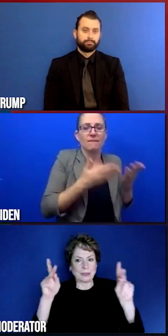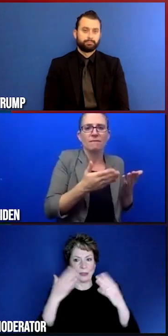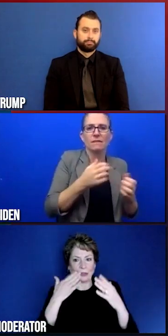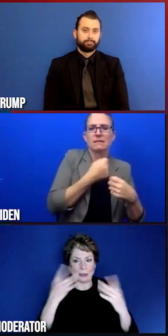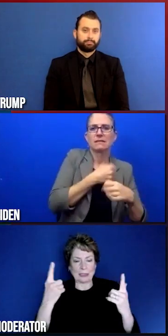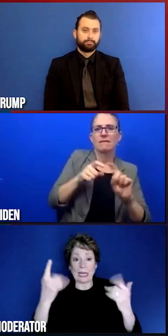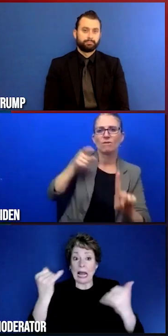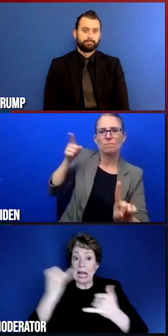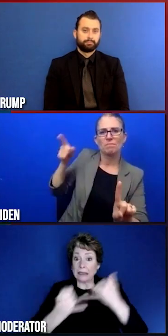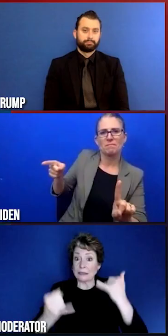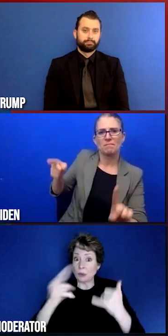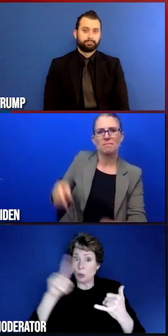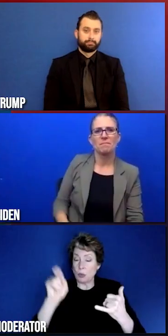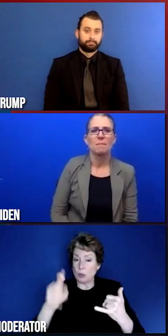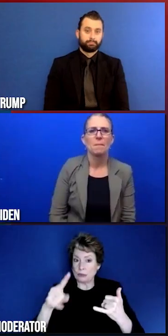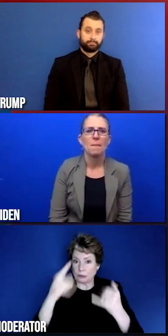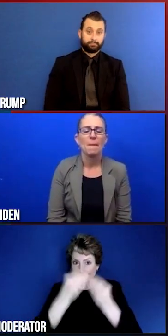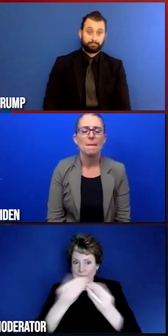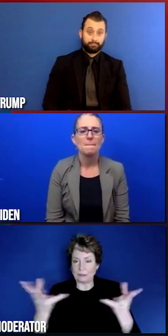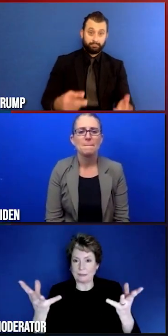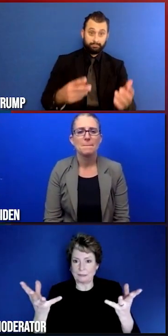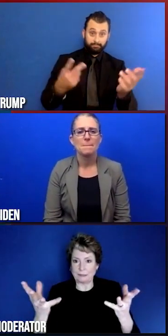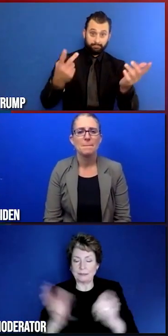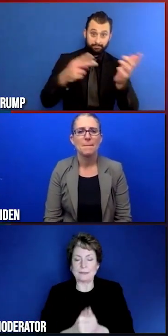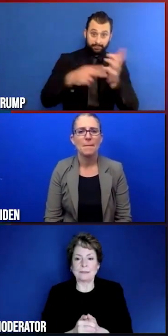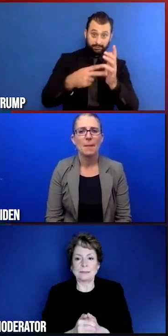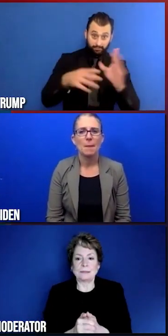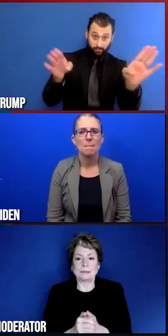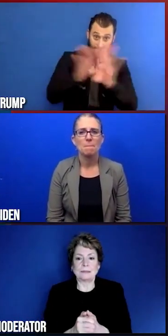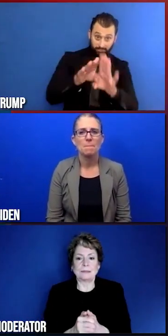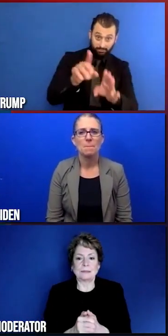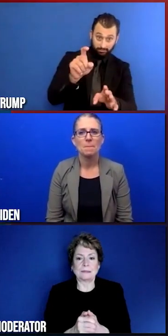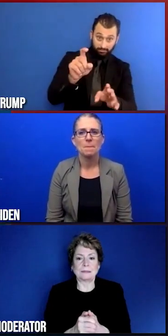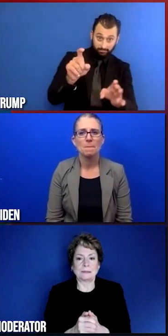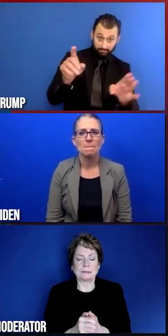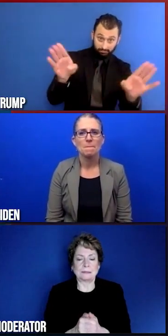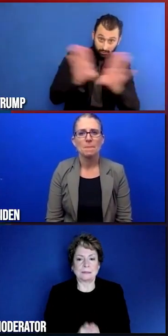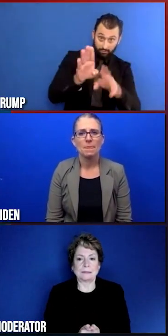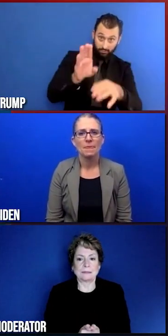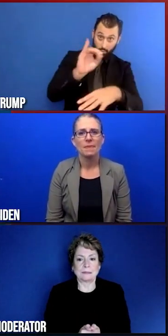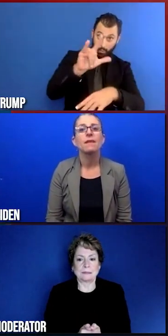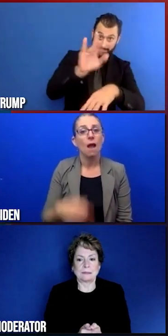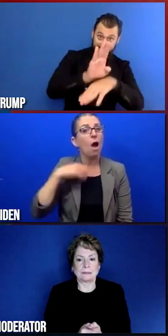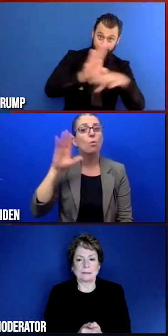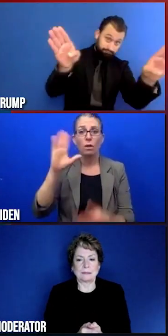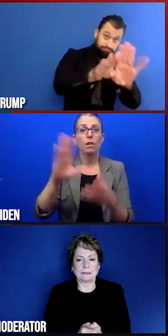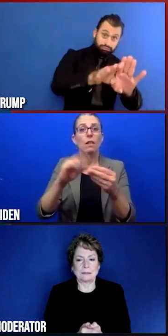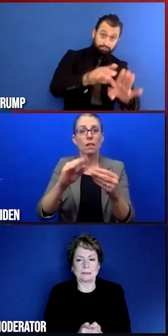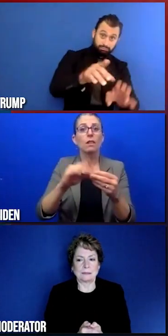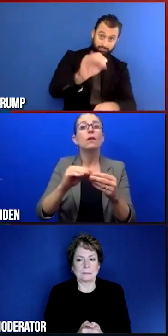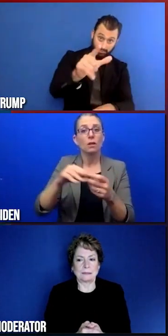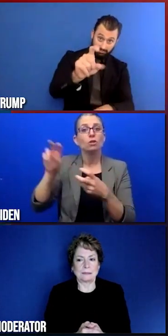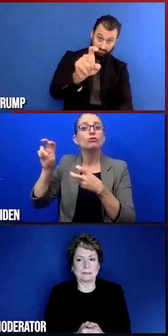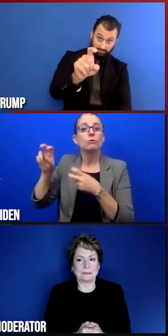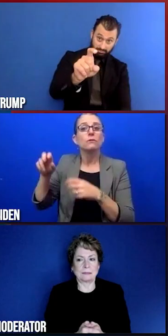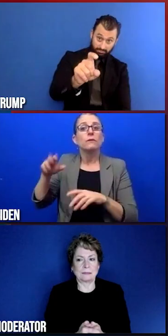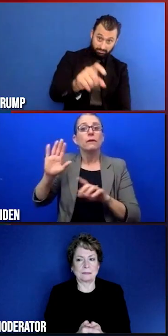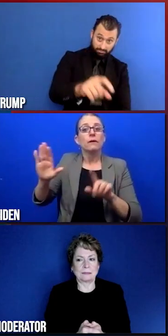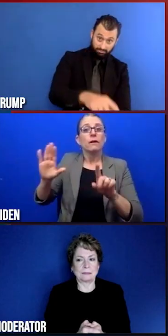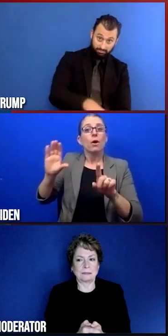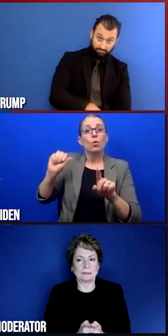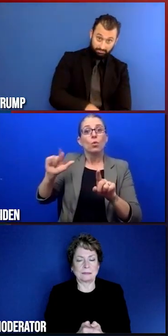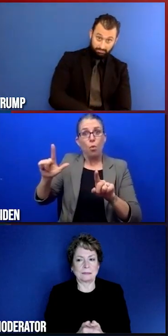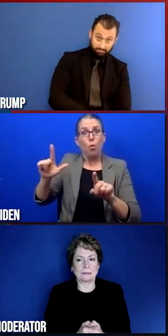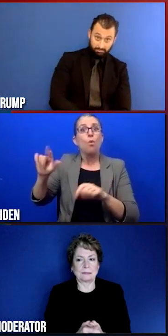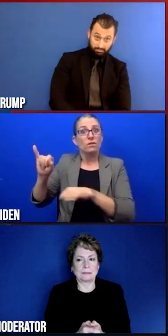falls. Would you close down the oil industry? By the way, I would transition from the oil industry, yes. Oh, I will that's transition. a big statement. It is a big statement. That's a because big